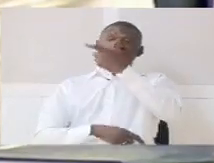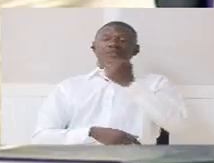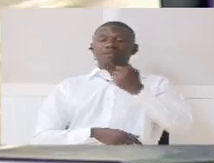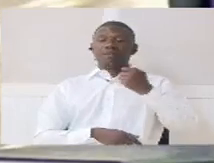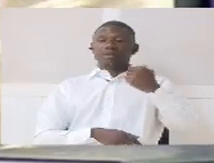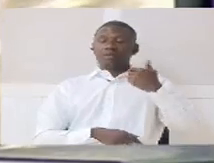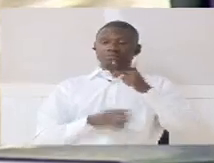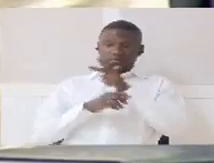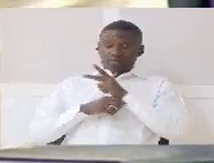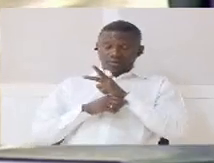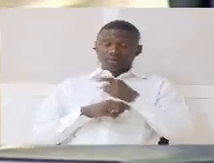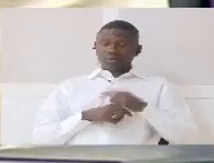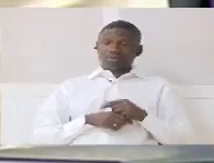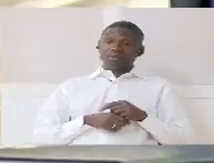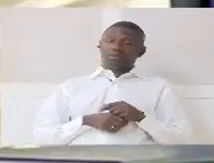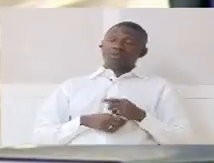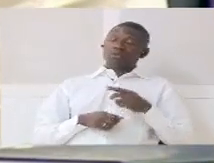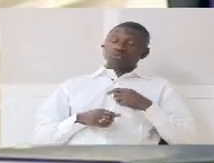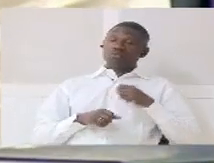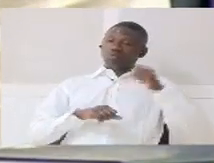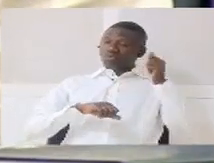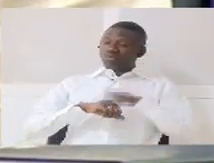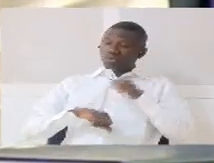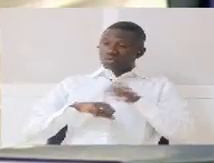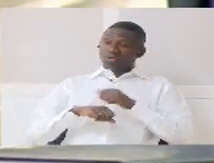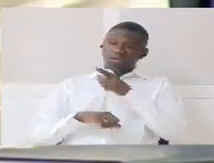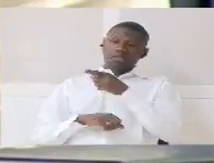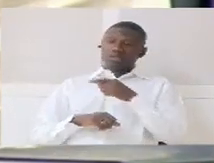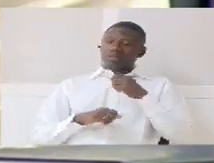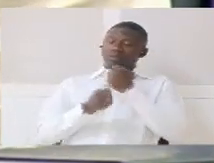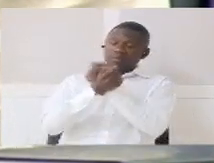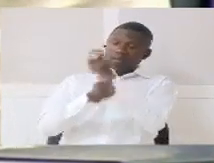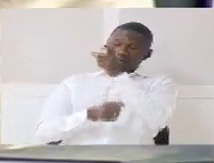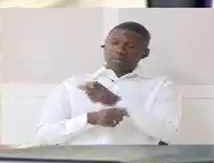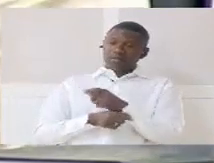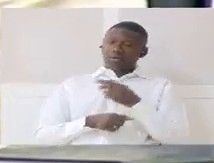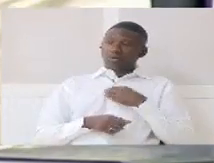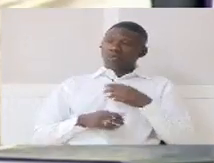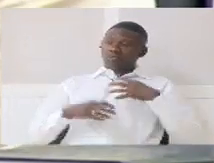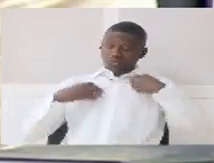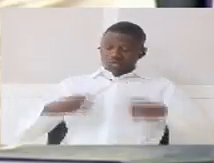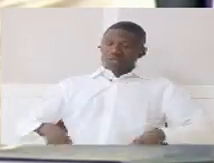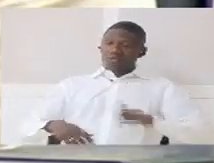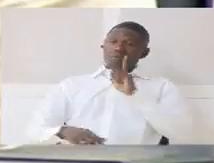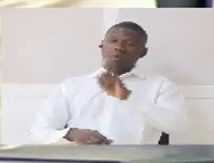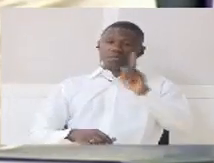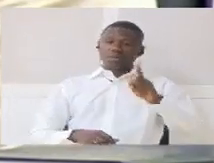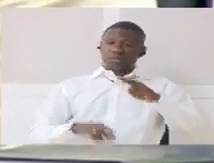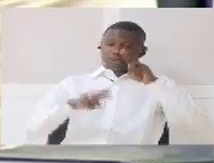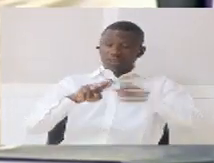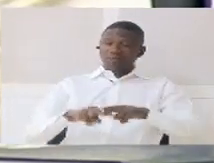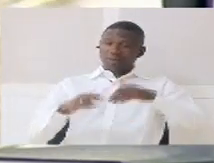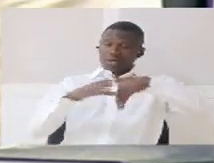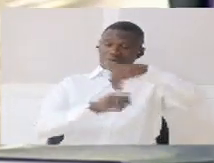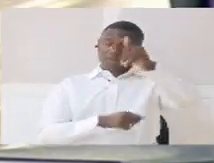in the prisons. To humiliate these prisoners. To humiliate the prisoners. Undress them. One by one to sit them outside. One by one and make them sit